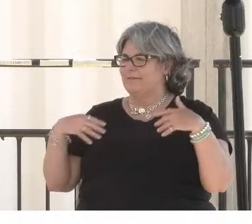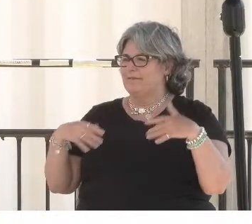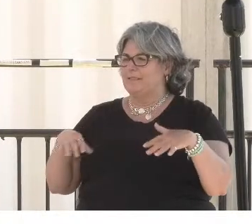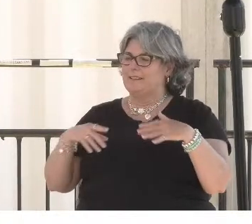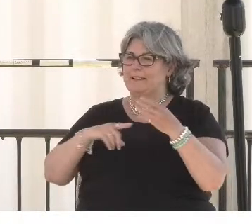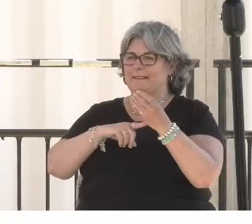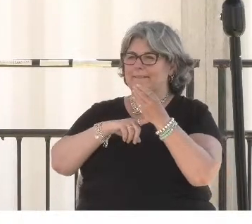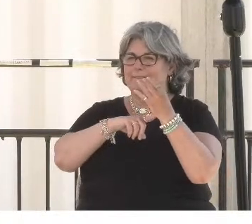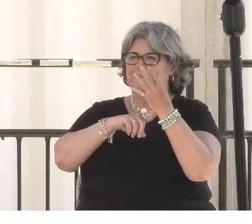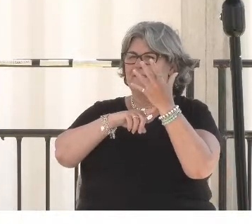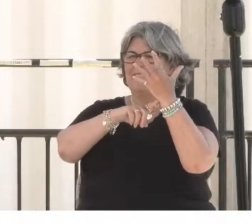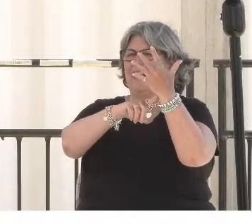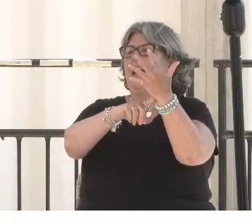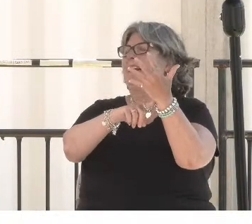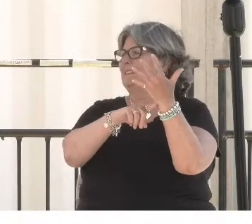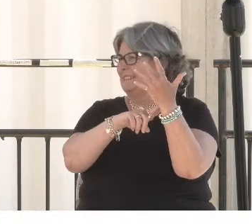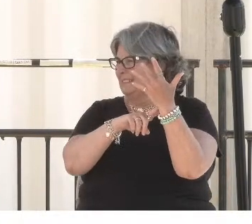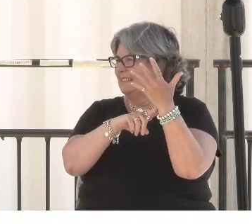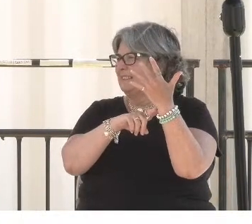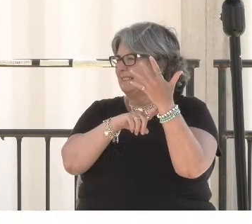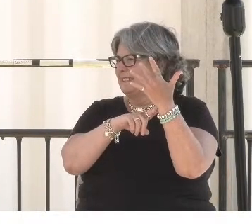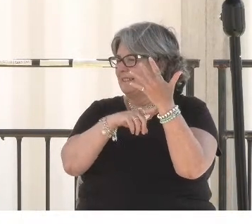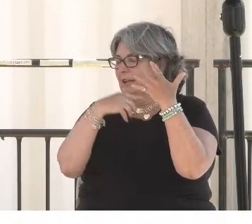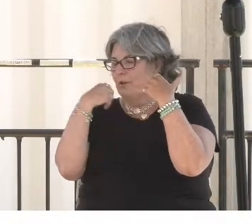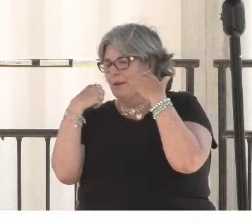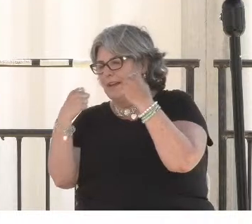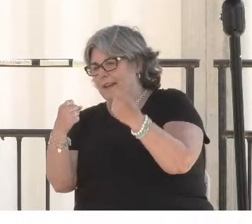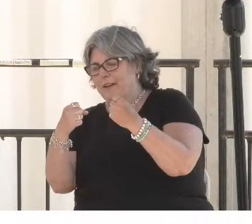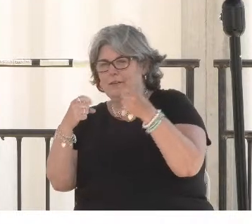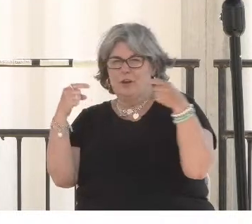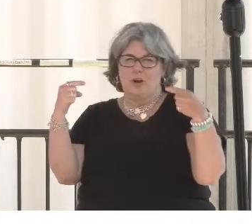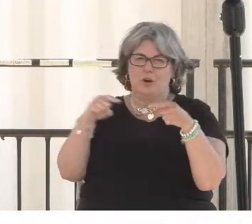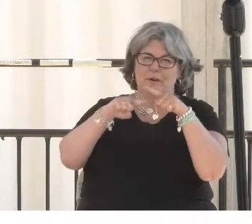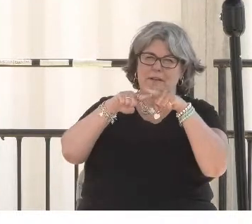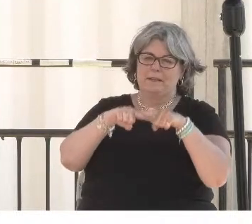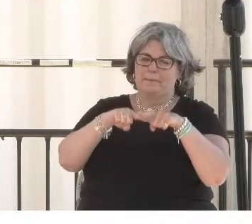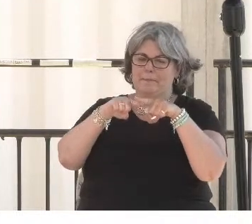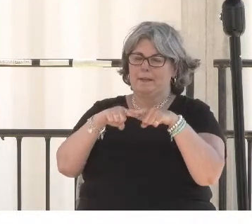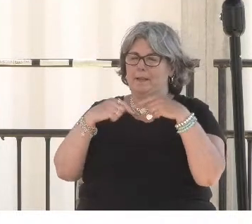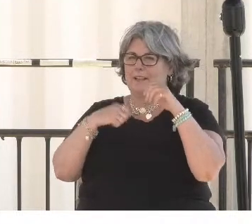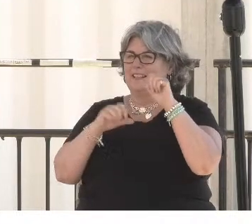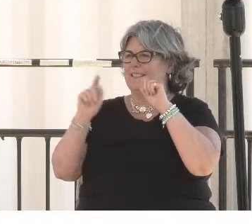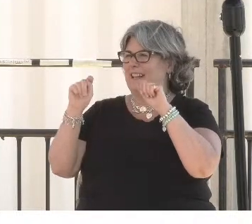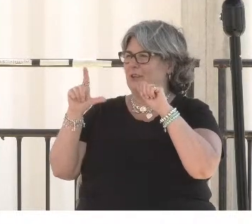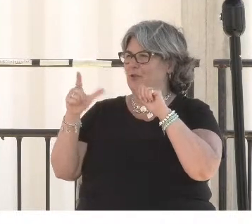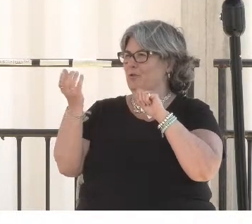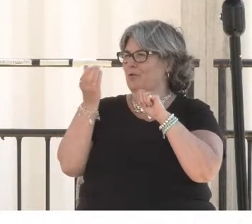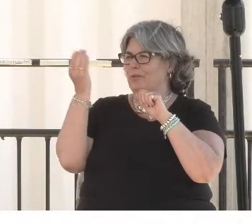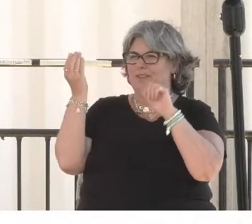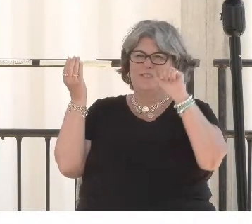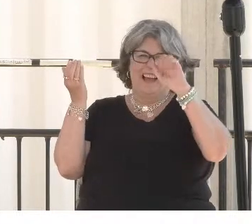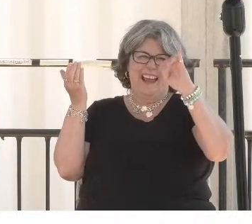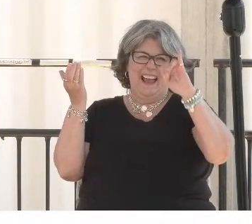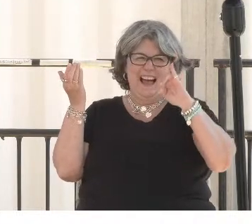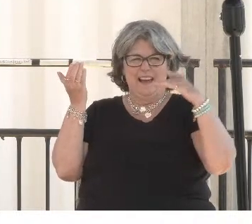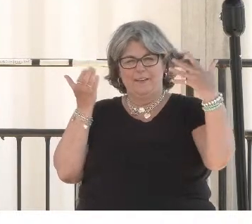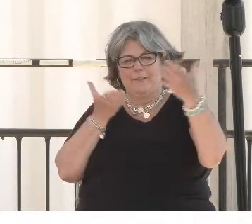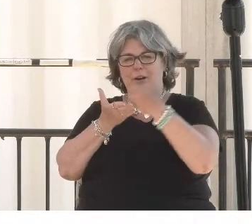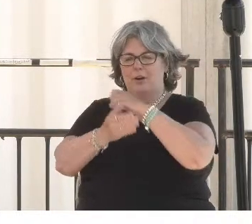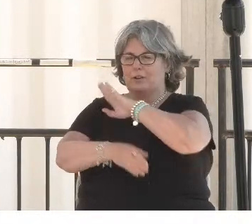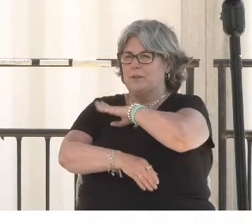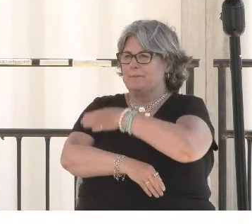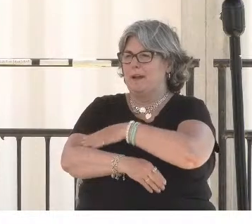a flame. It can either heal or maim, depending on who's holding it. It's a tool. And man, if we could harness the